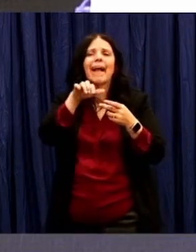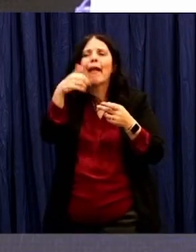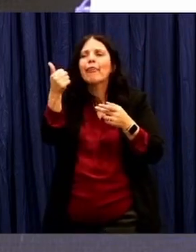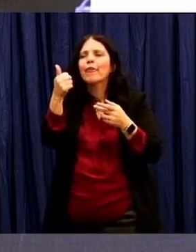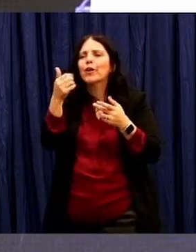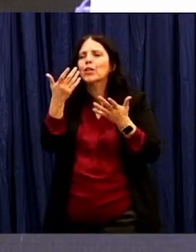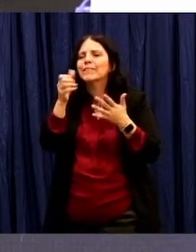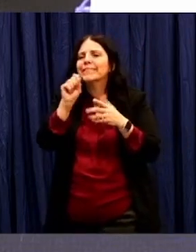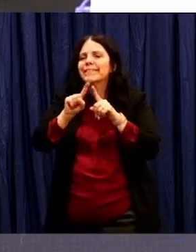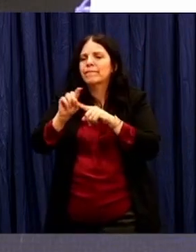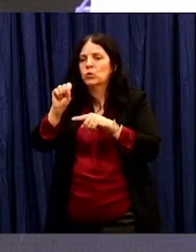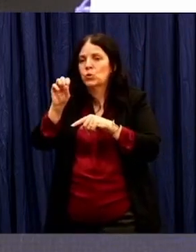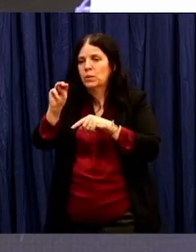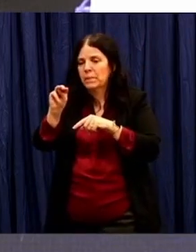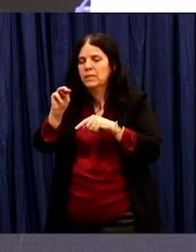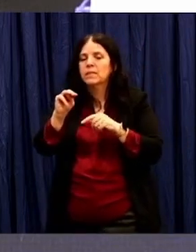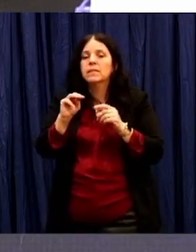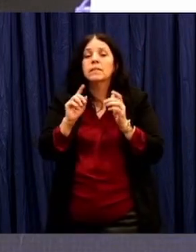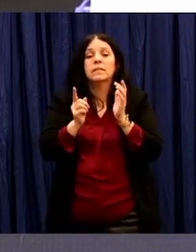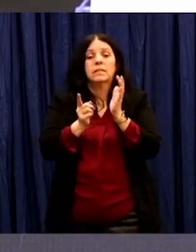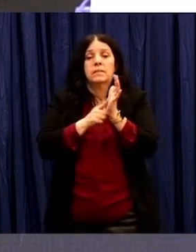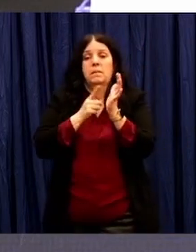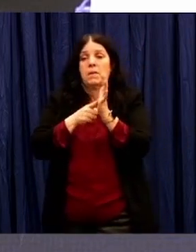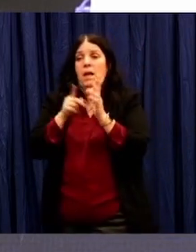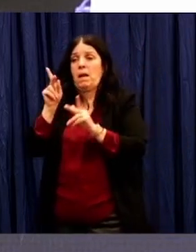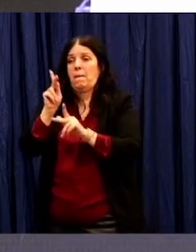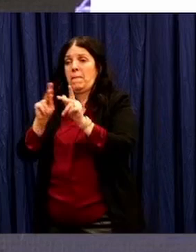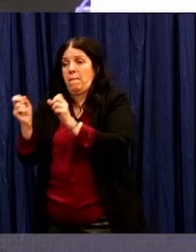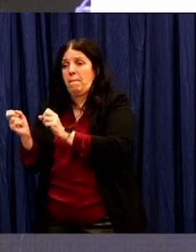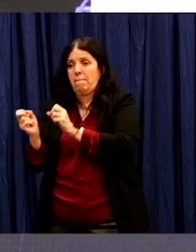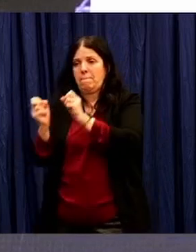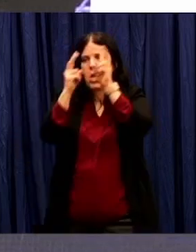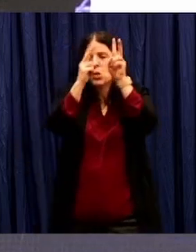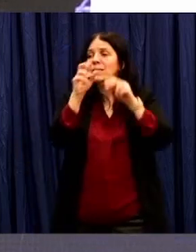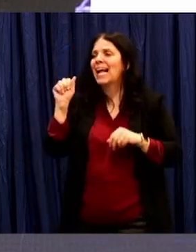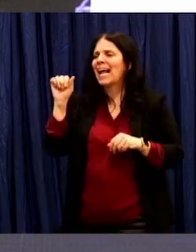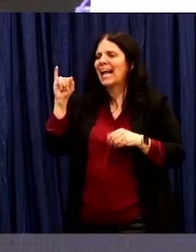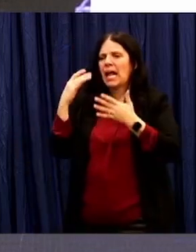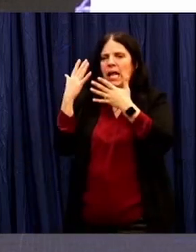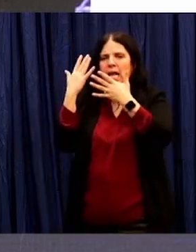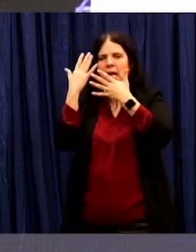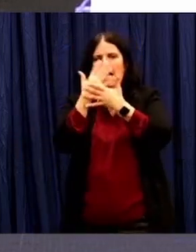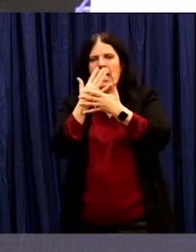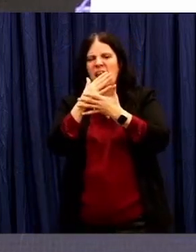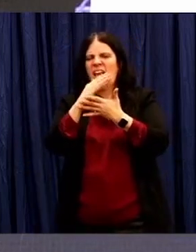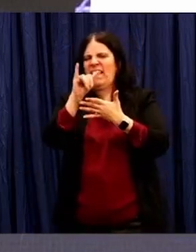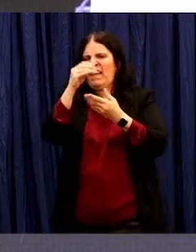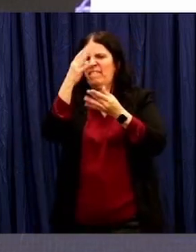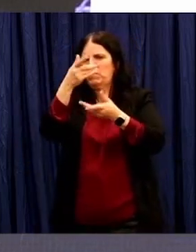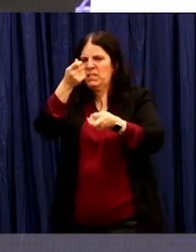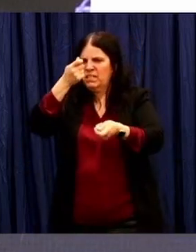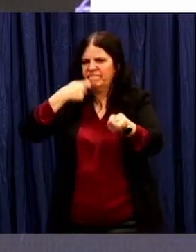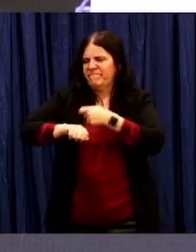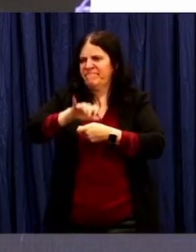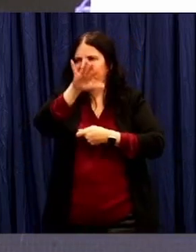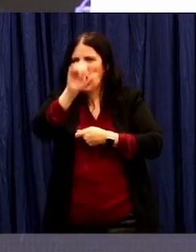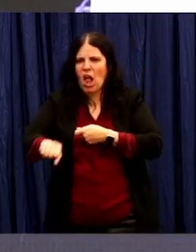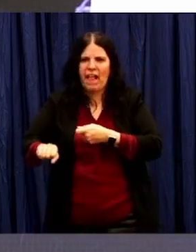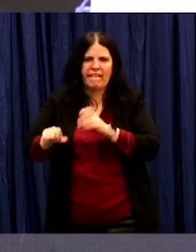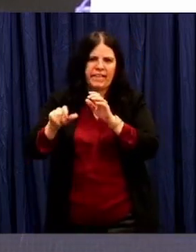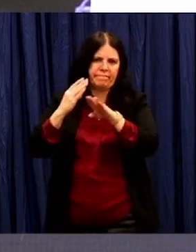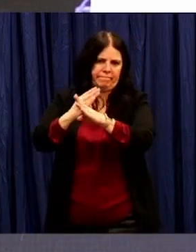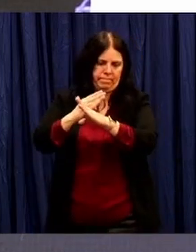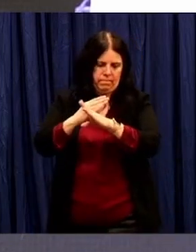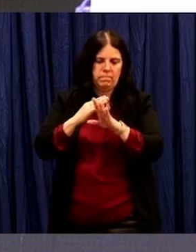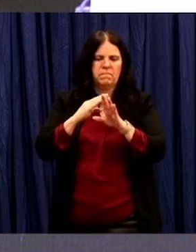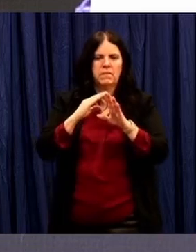help take down false information and provide a better service. One of the situations we were up against